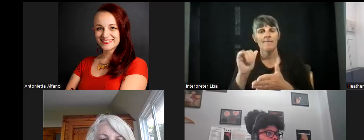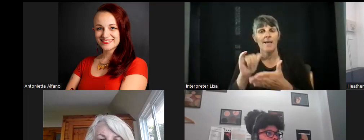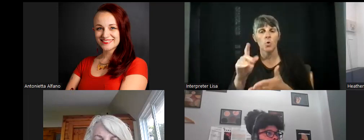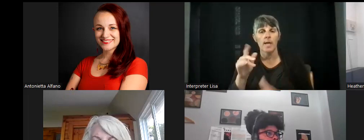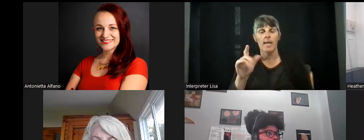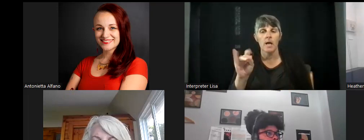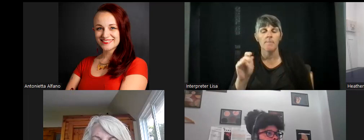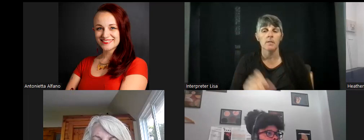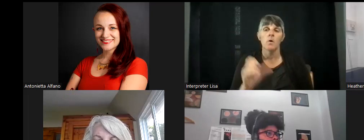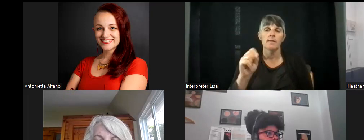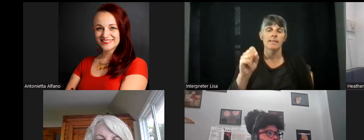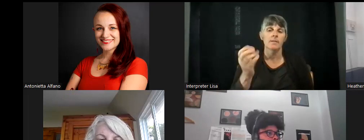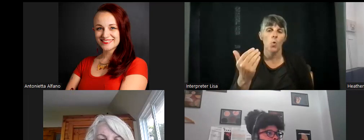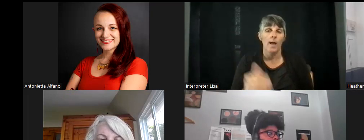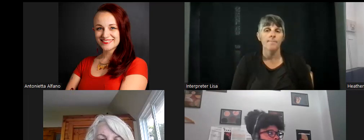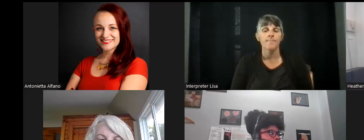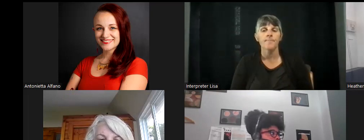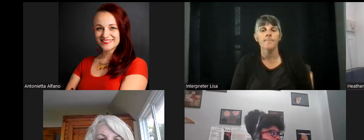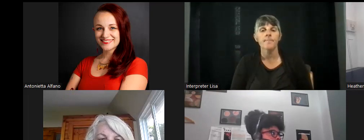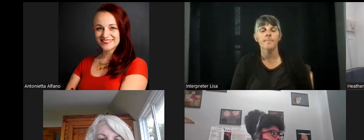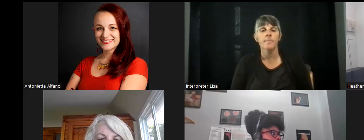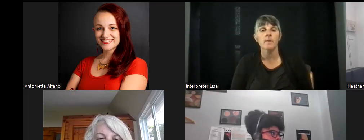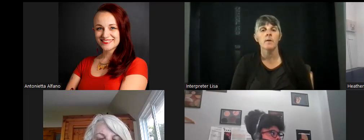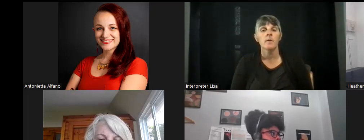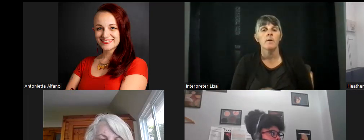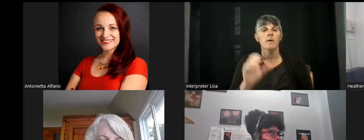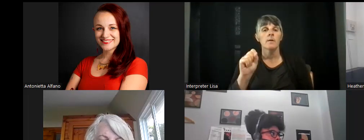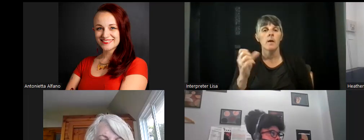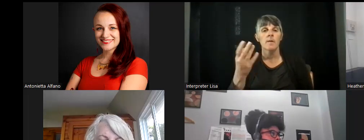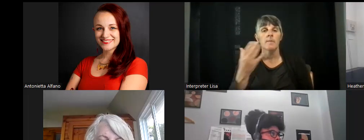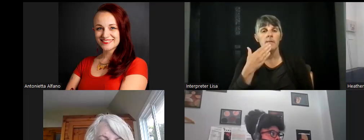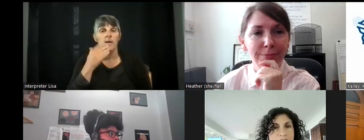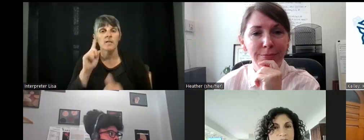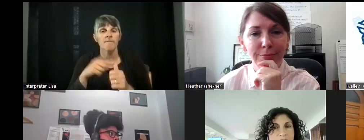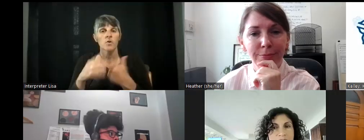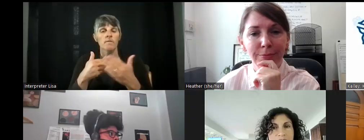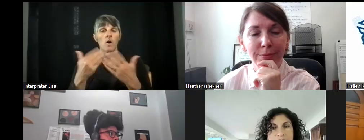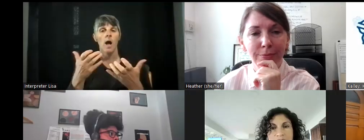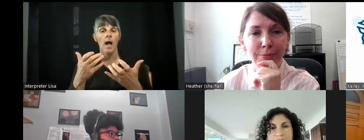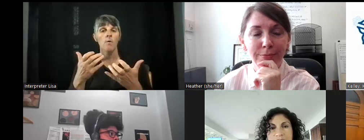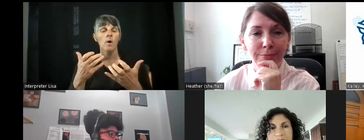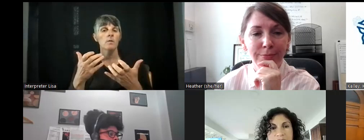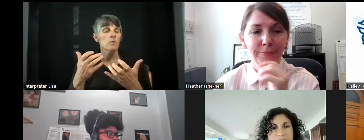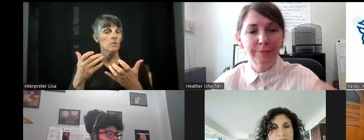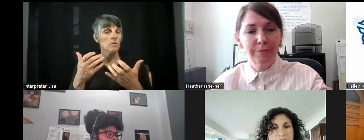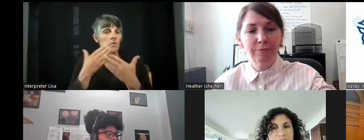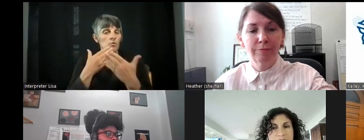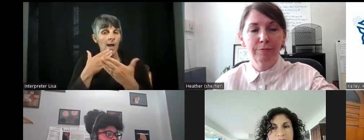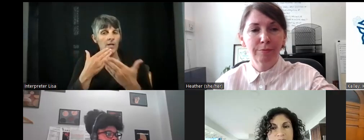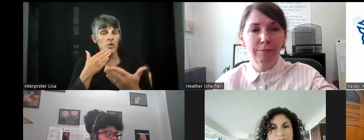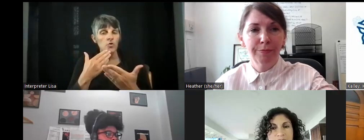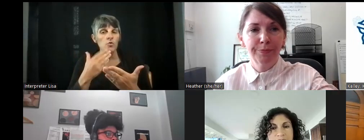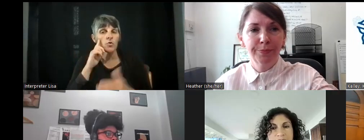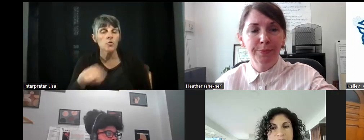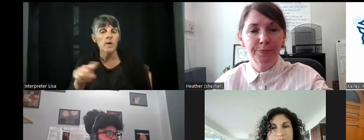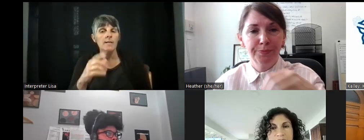Thomas. Yes, go ahead. Yeah, thanks so much. First of all, I want to extend a gratitude to you